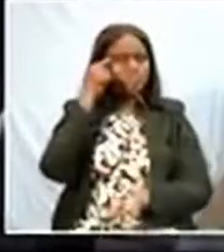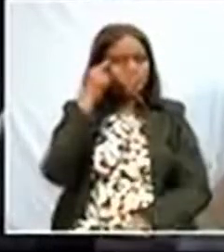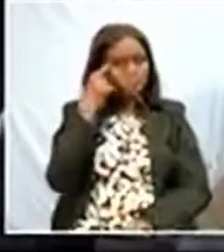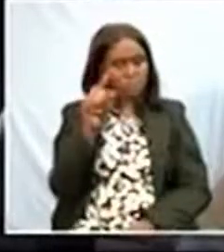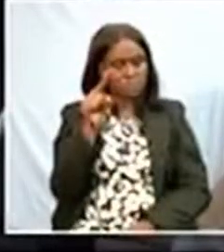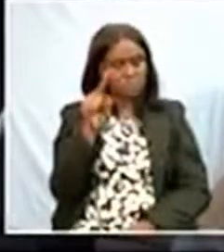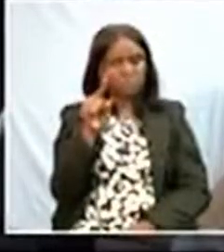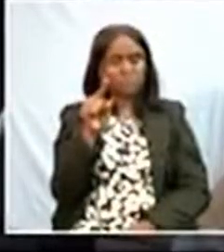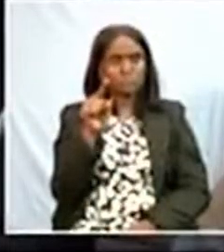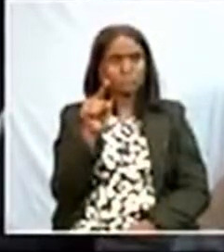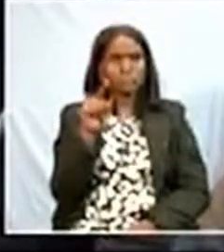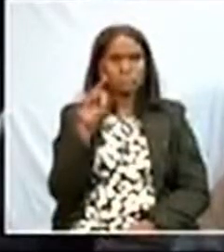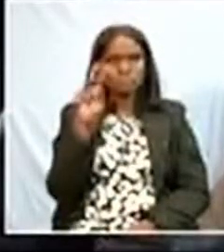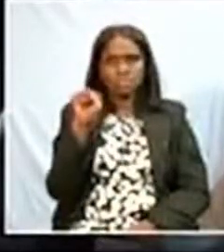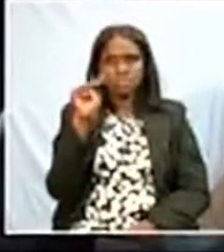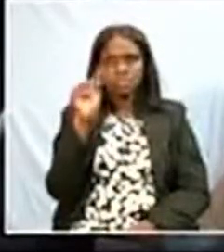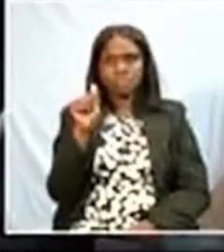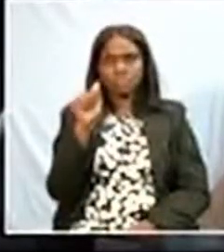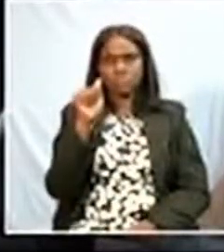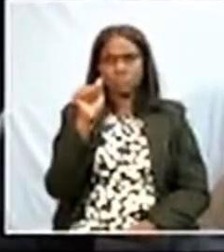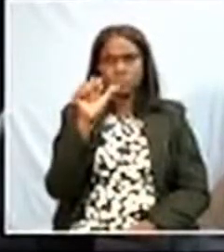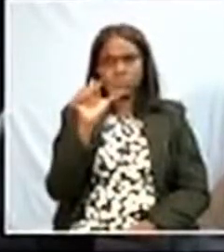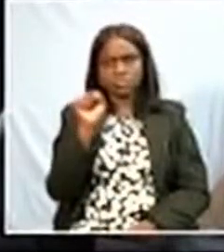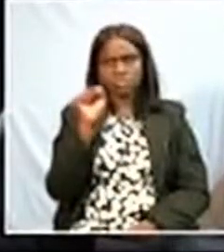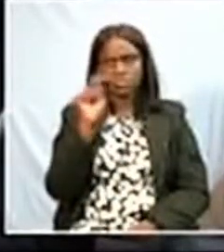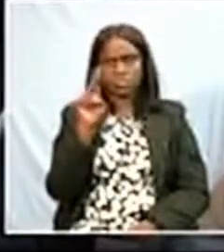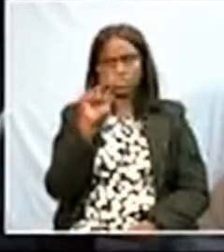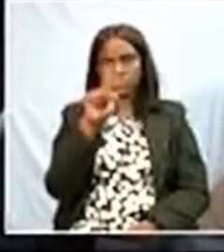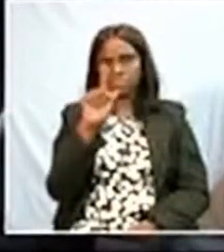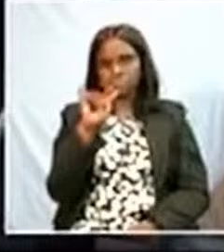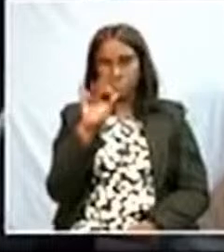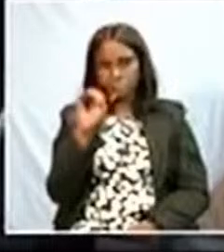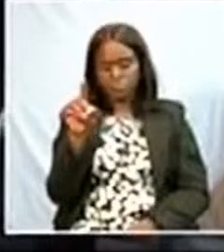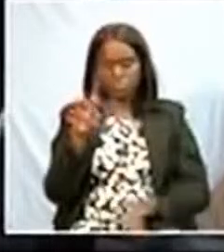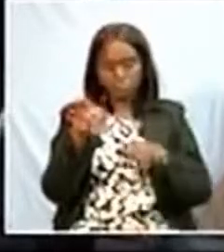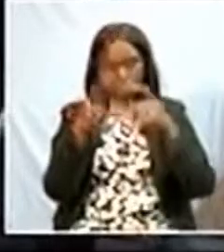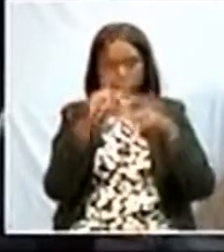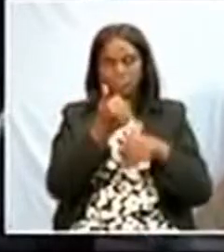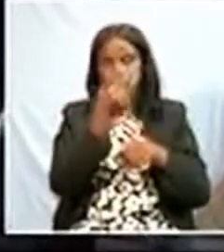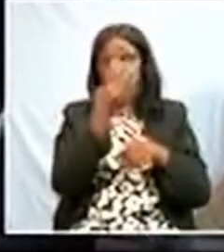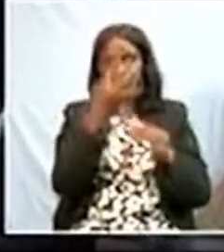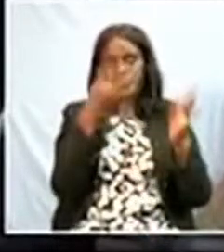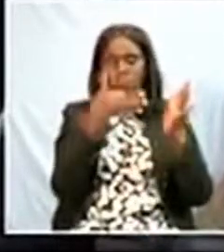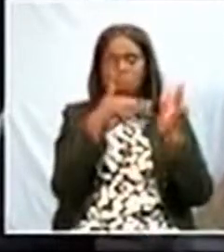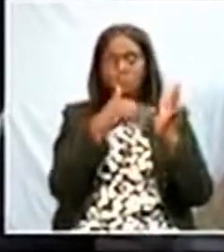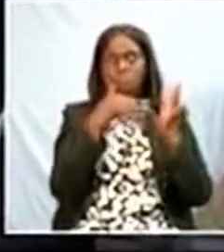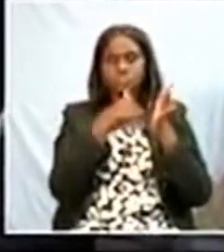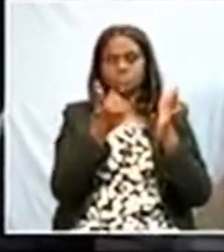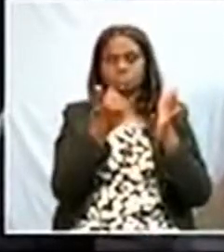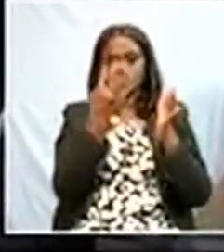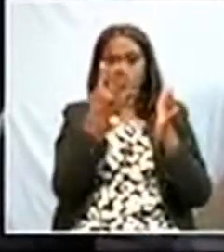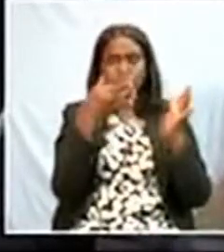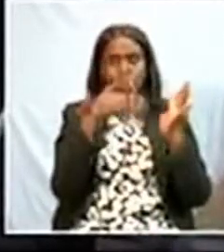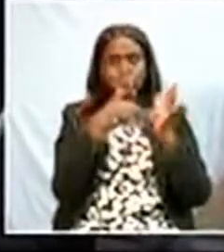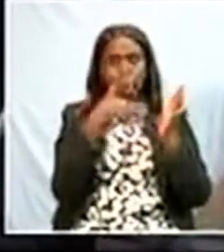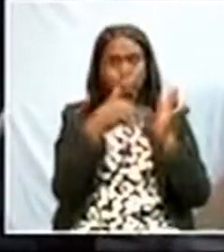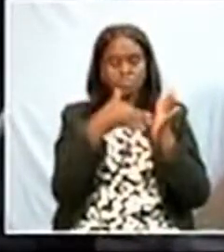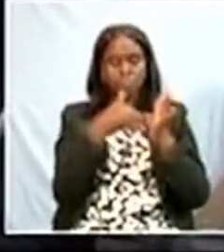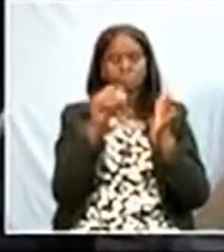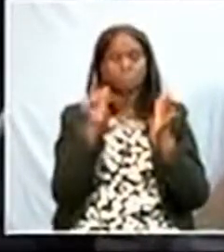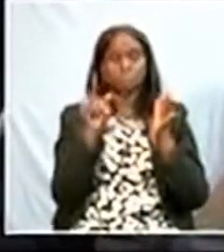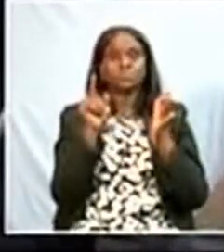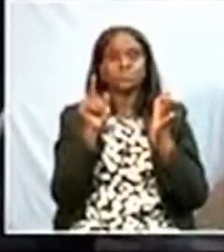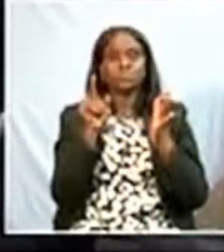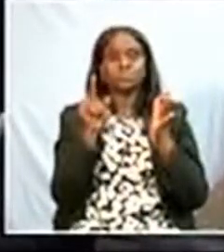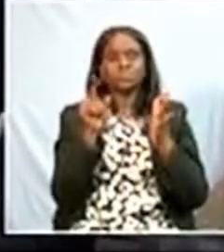for Masuzio was awarded on 14th February. That